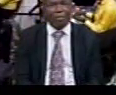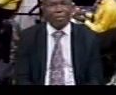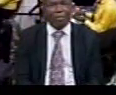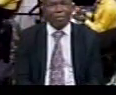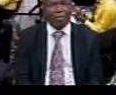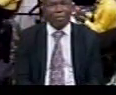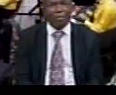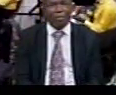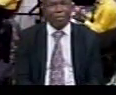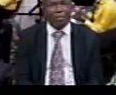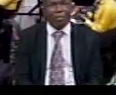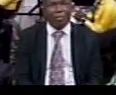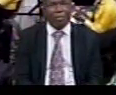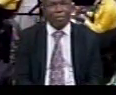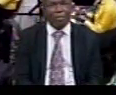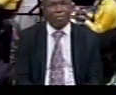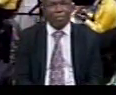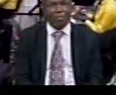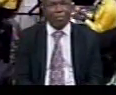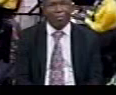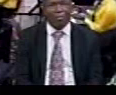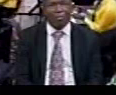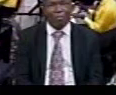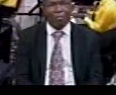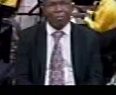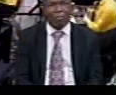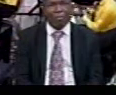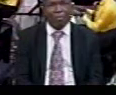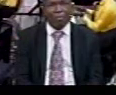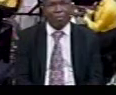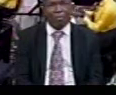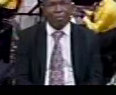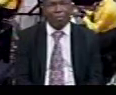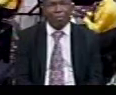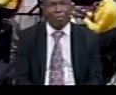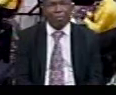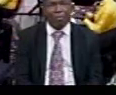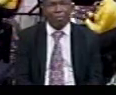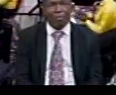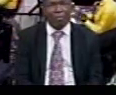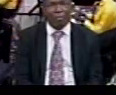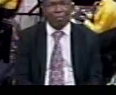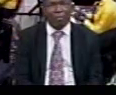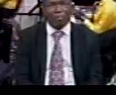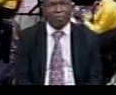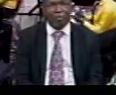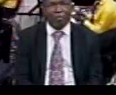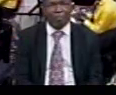Thank you.